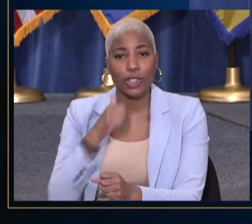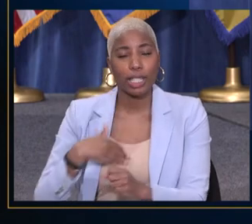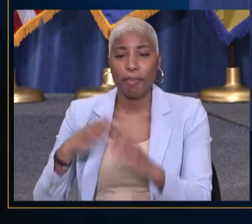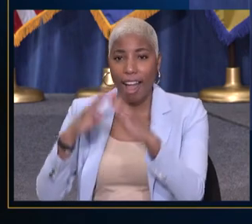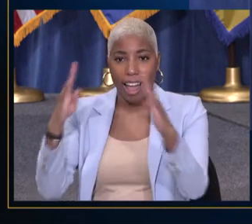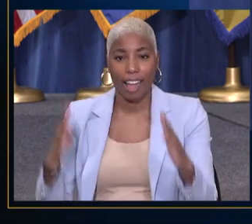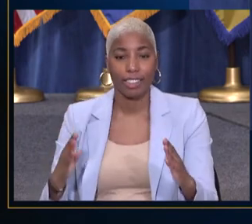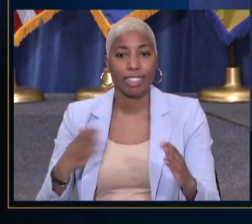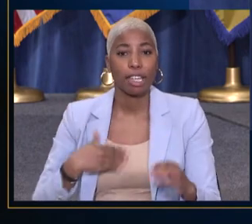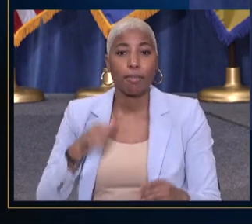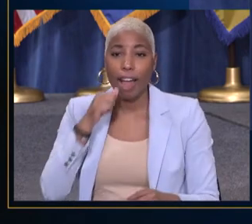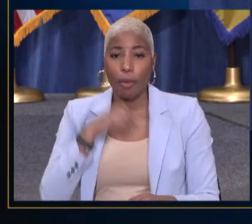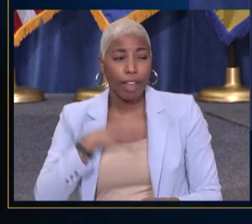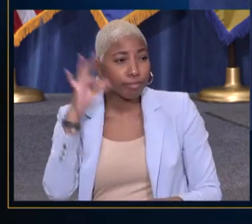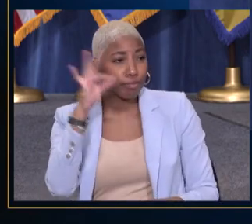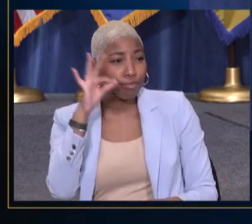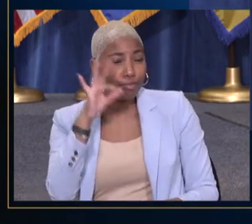day